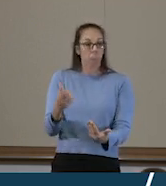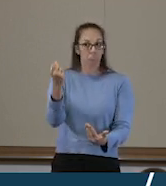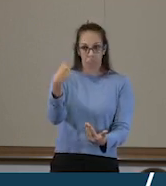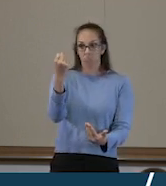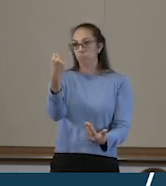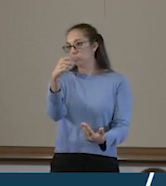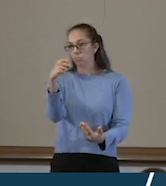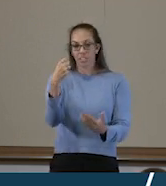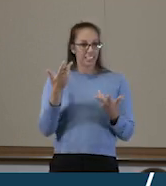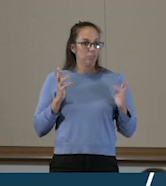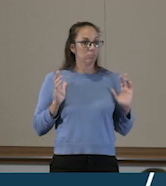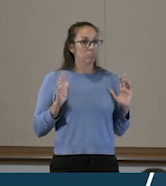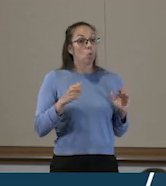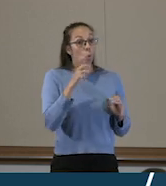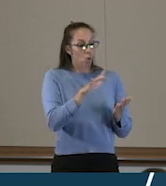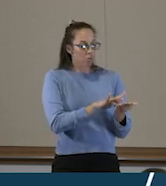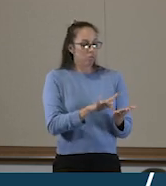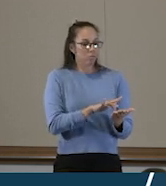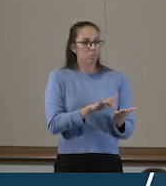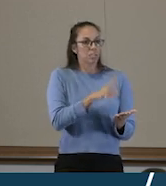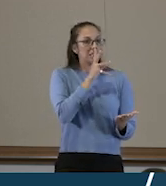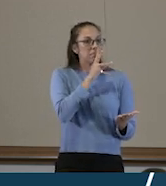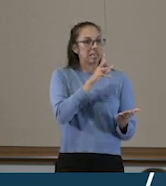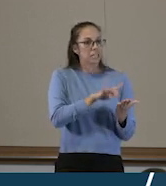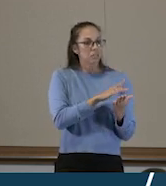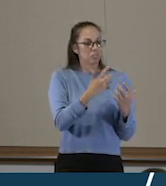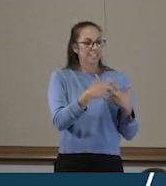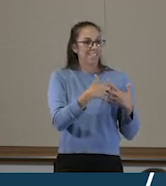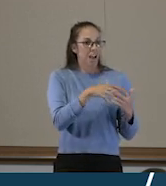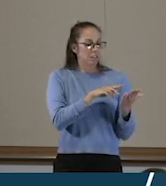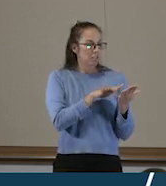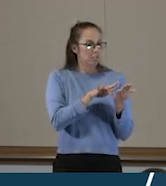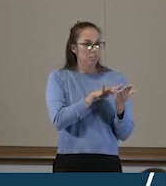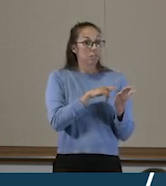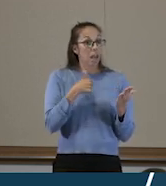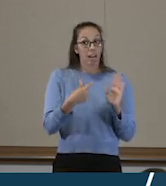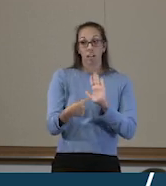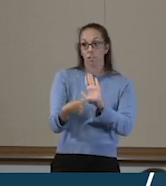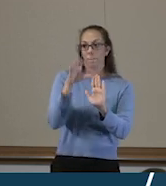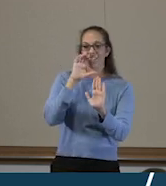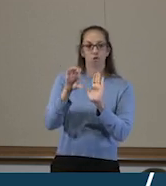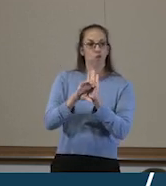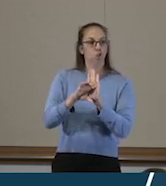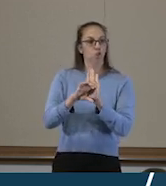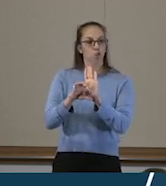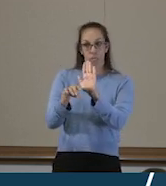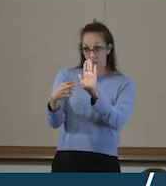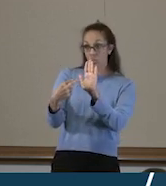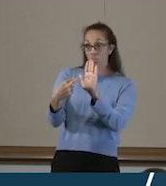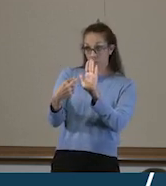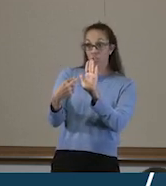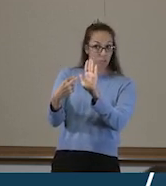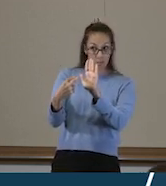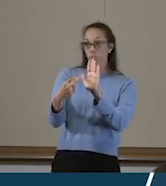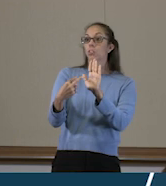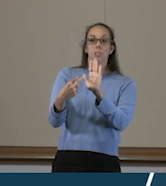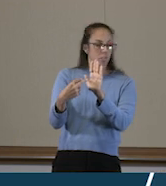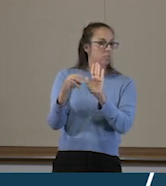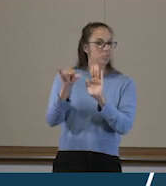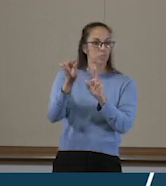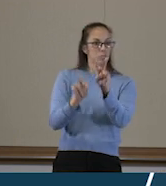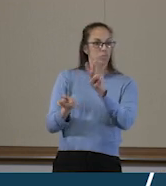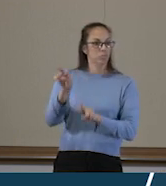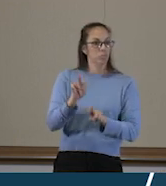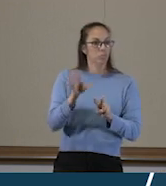AAC devices and people who have SDM agreements with pictures on them, to help like kind of a